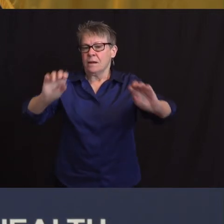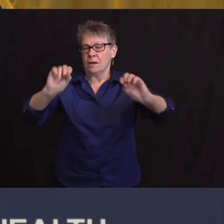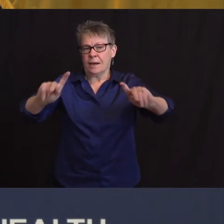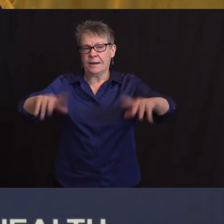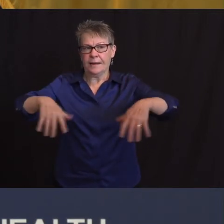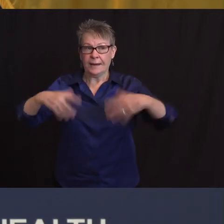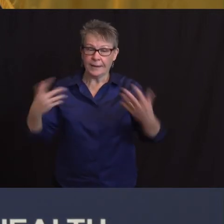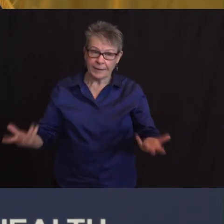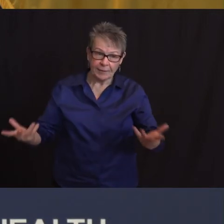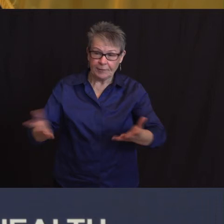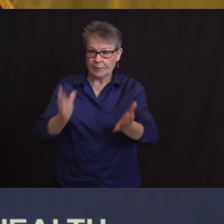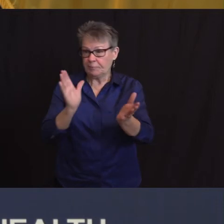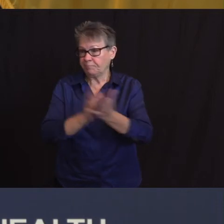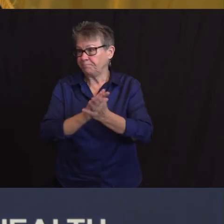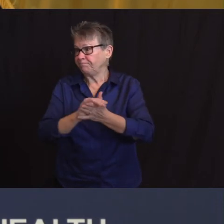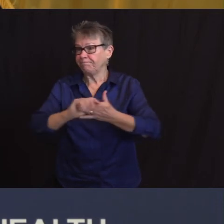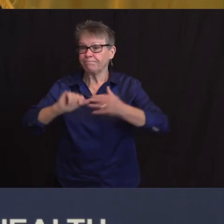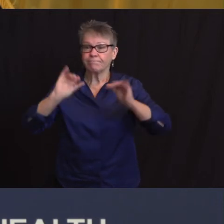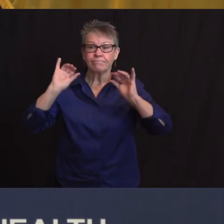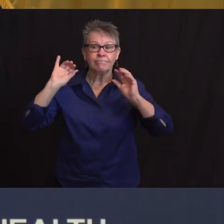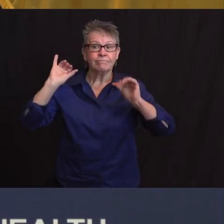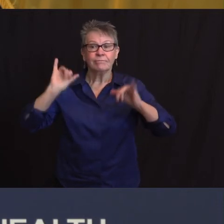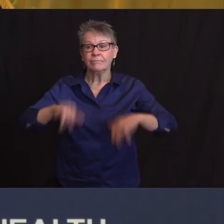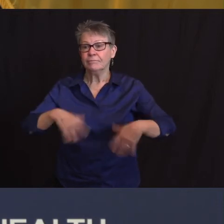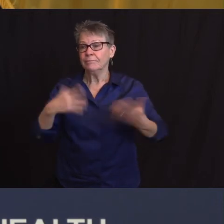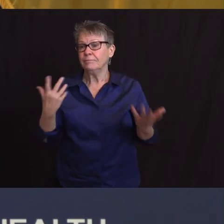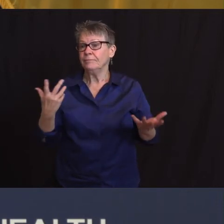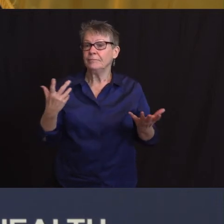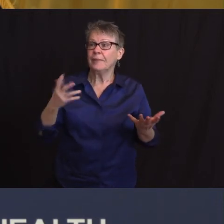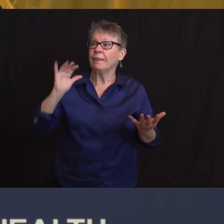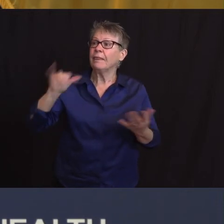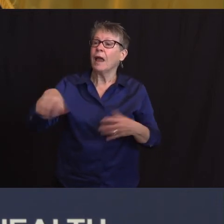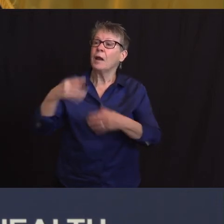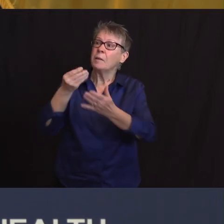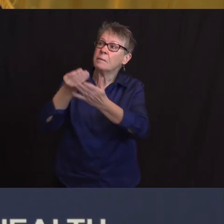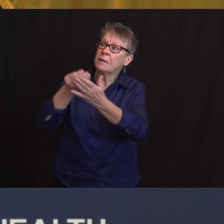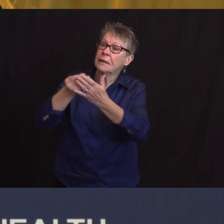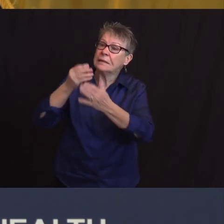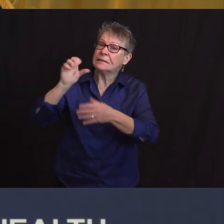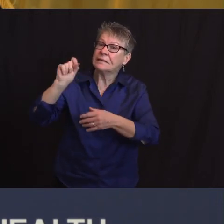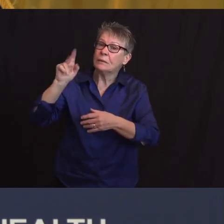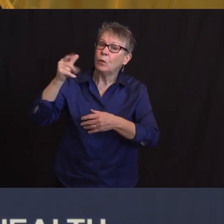rescue bill that's being debated, but I think the broader and stronger it can be, the better.